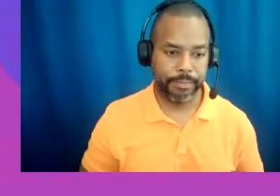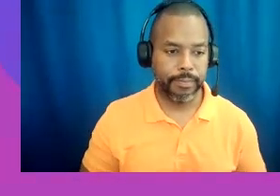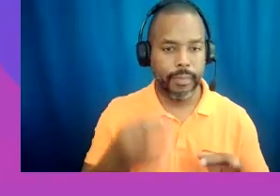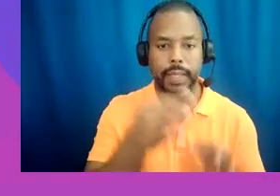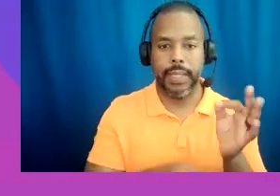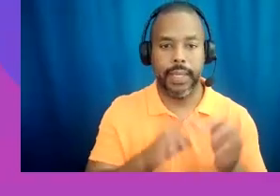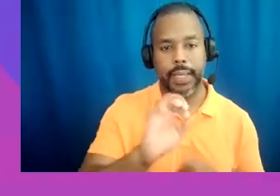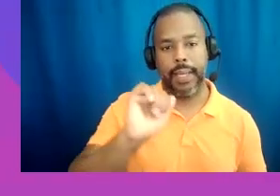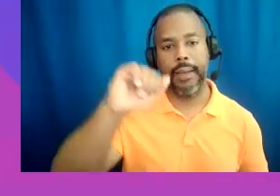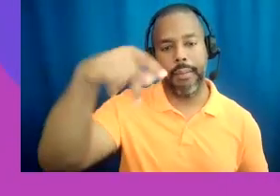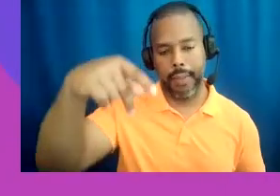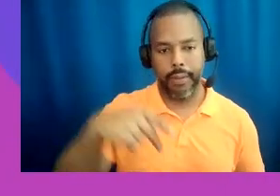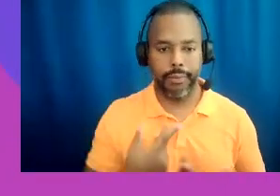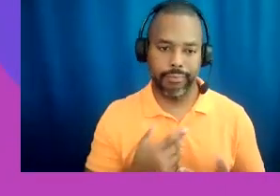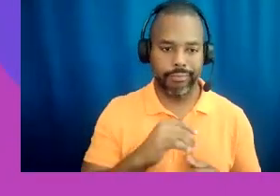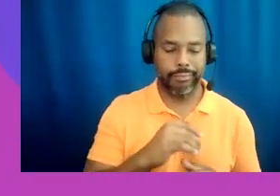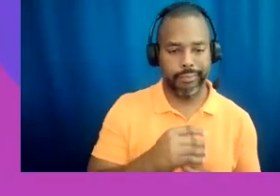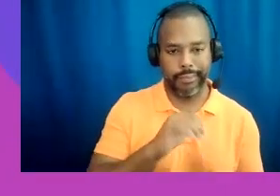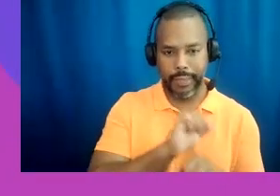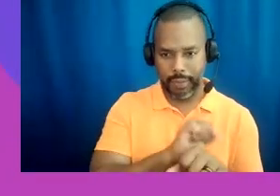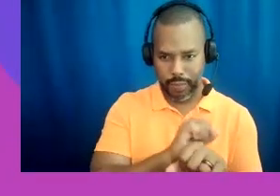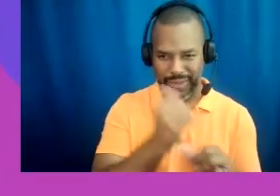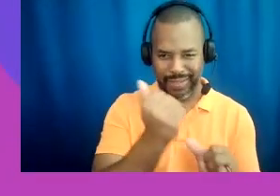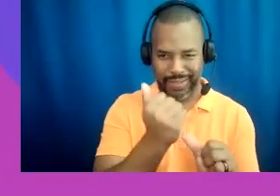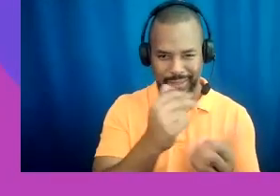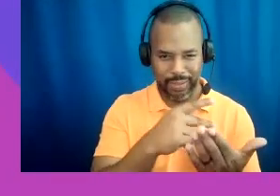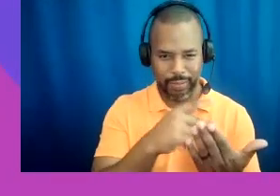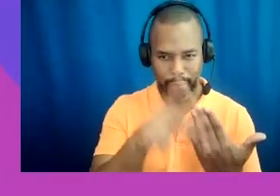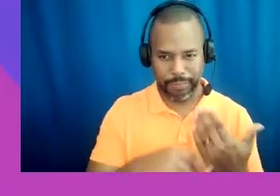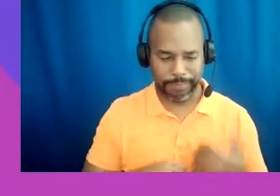Simple EAP, which is your employee assistance program. Now, this benefit